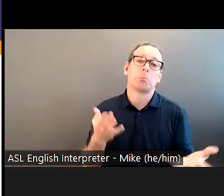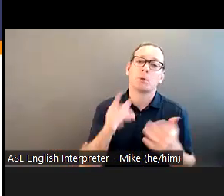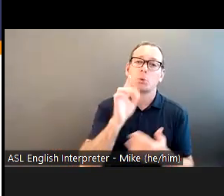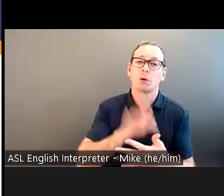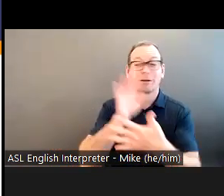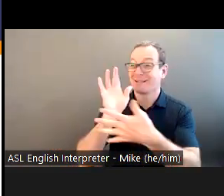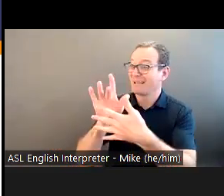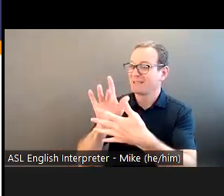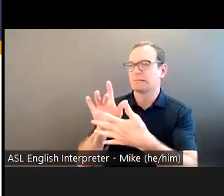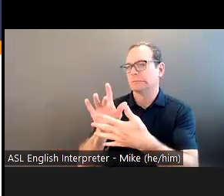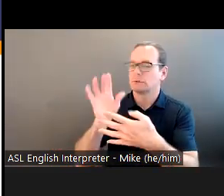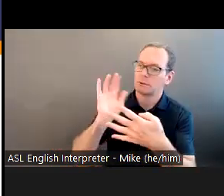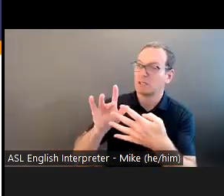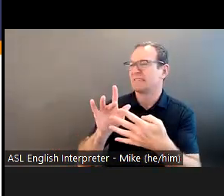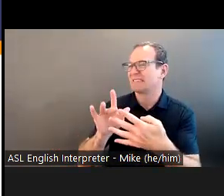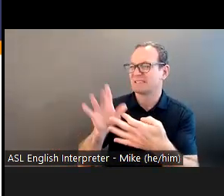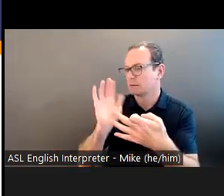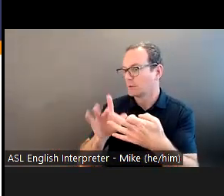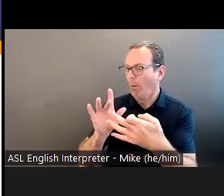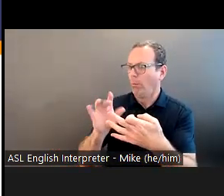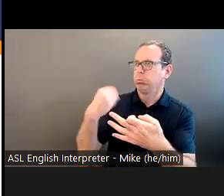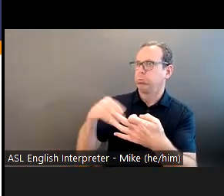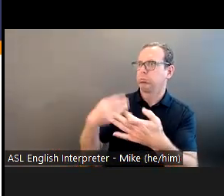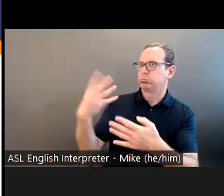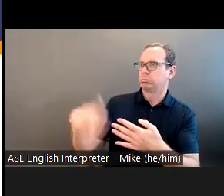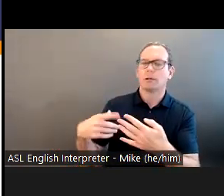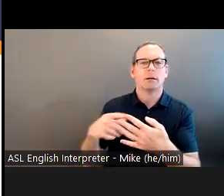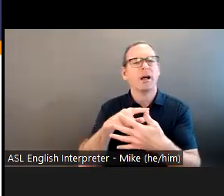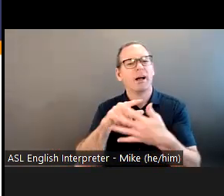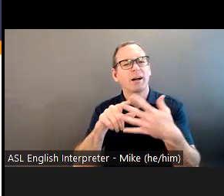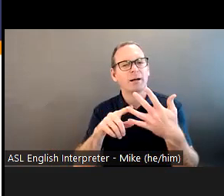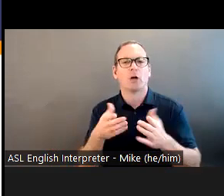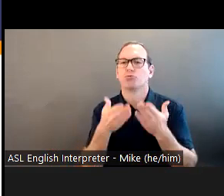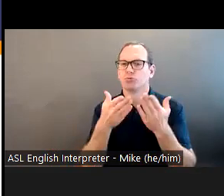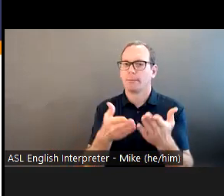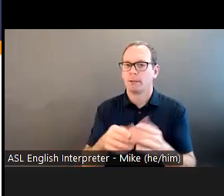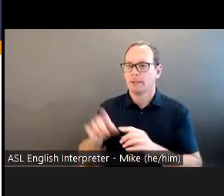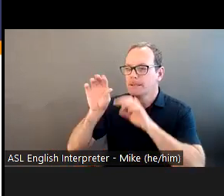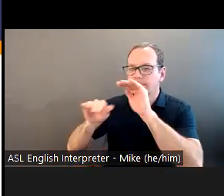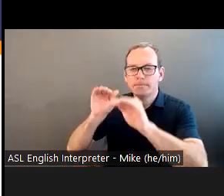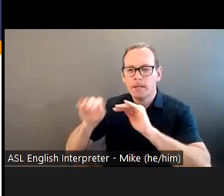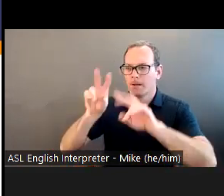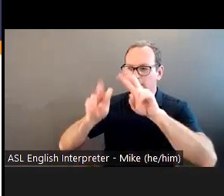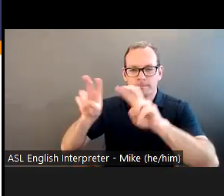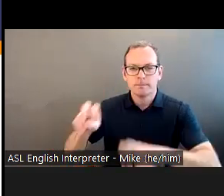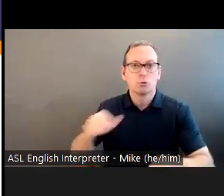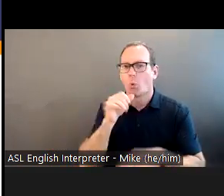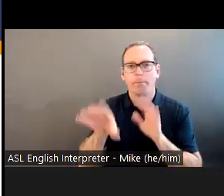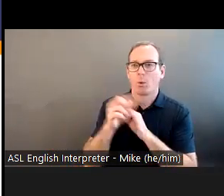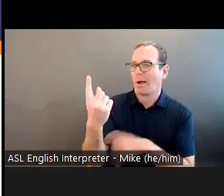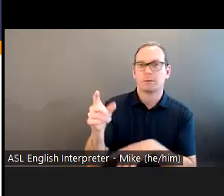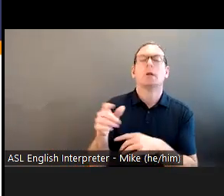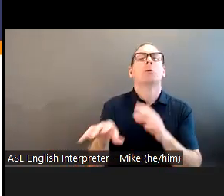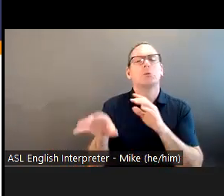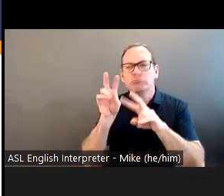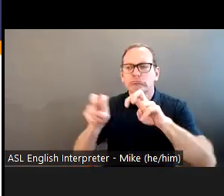the costs will certainly vary. So you want to do a little bit of legwork and a little bit of research before you settle on one. Okay,